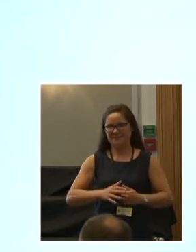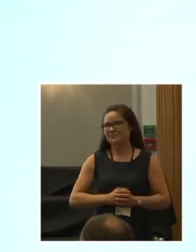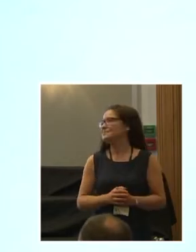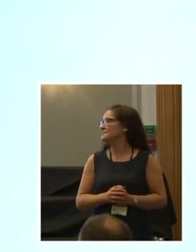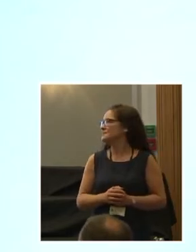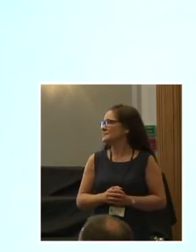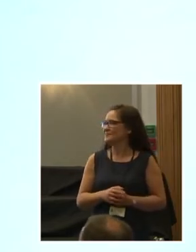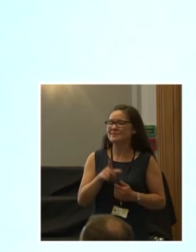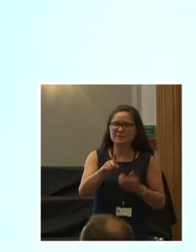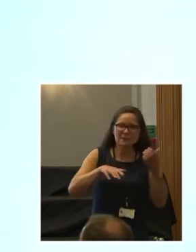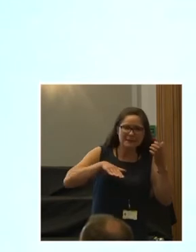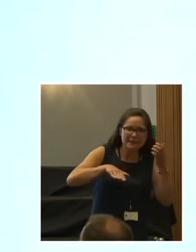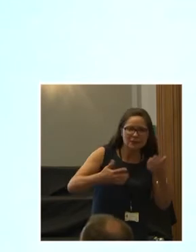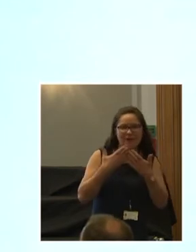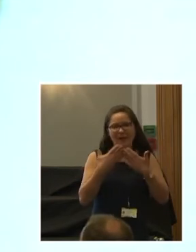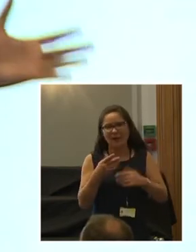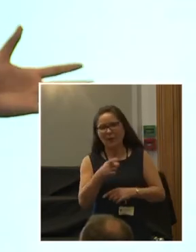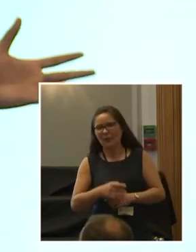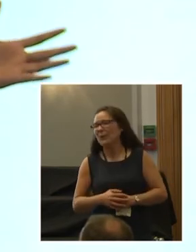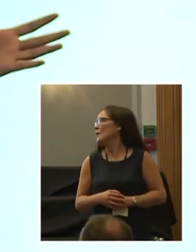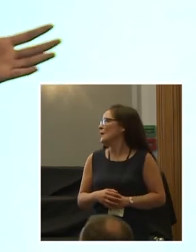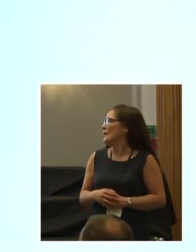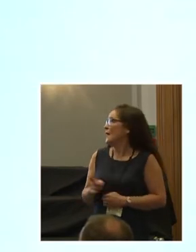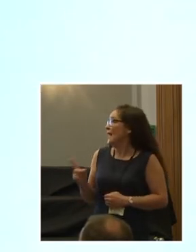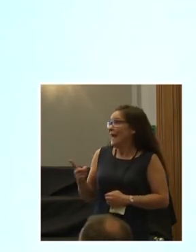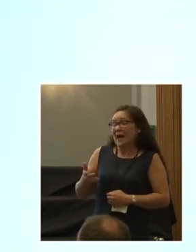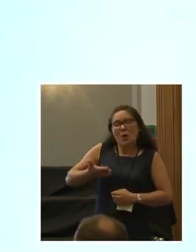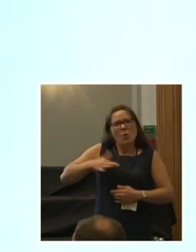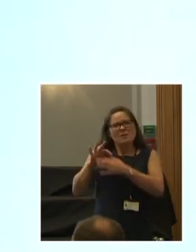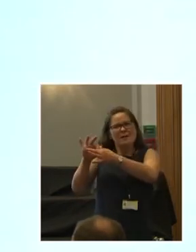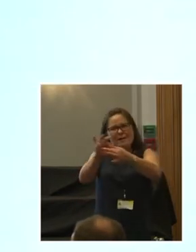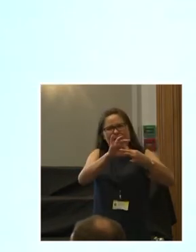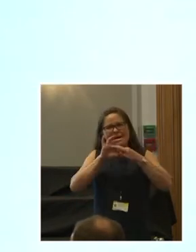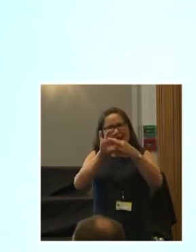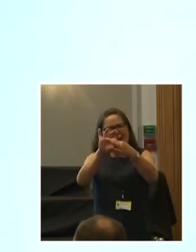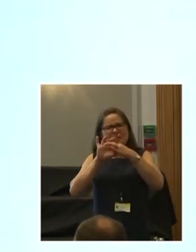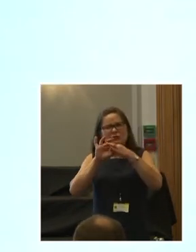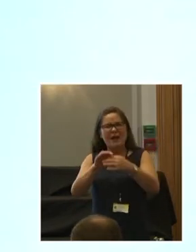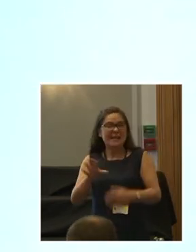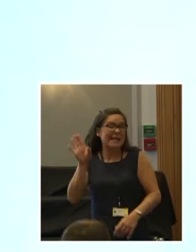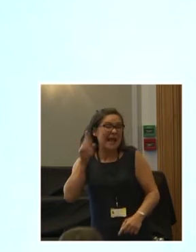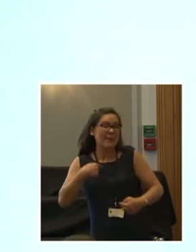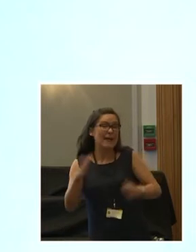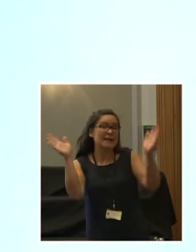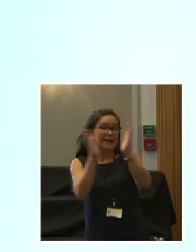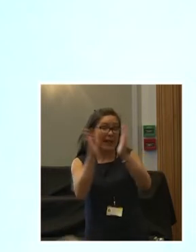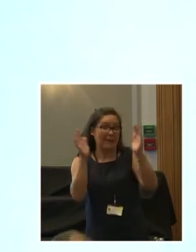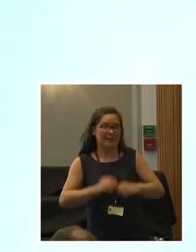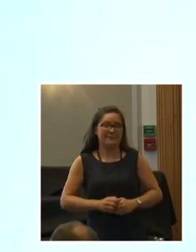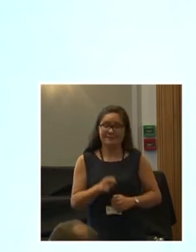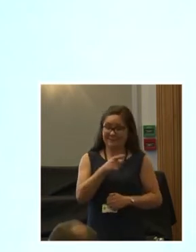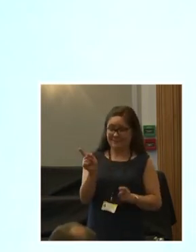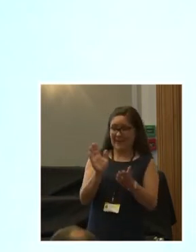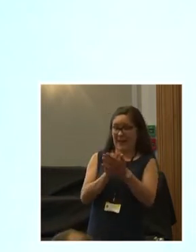DJ, thank you. Mic test. Can I keep this all interactive? Can I get a single clap if you can hear me okay? Oh,